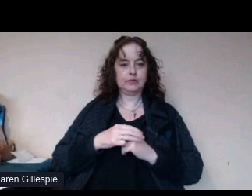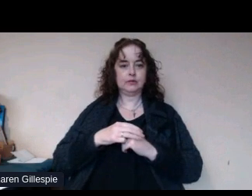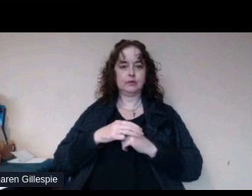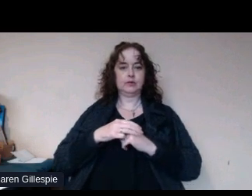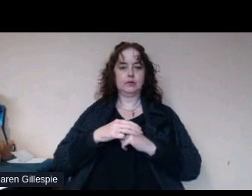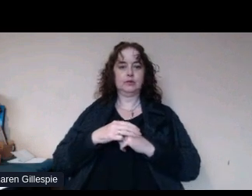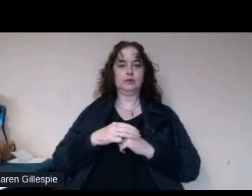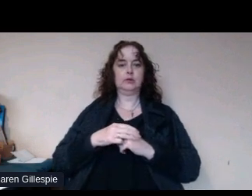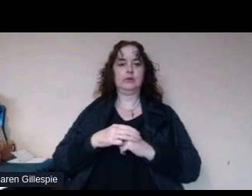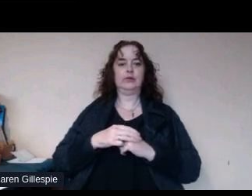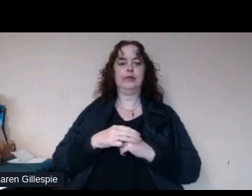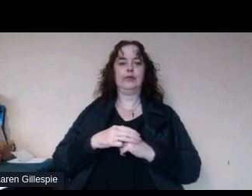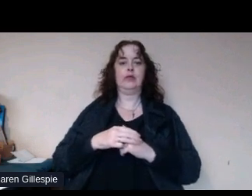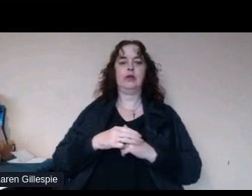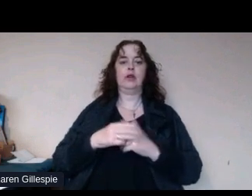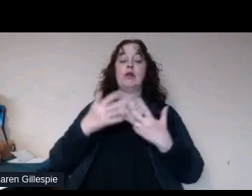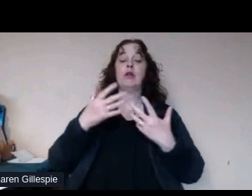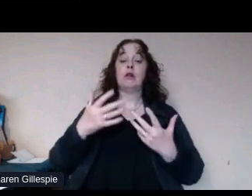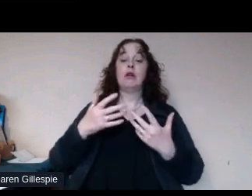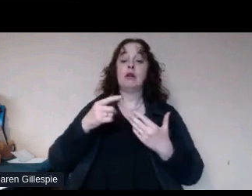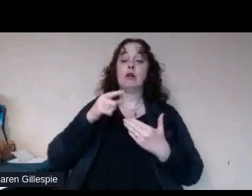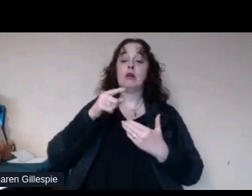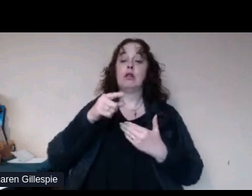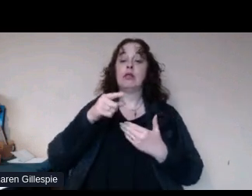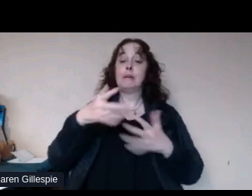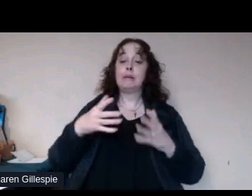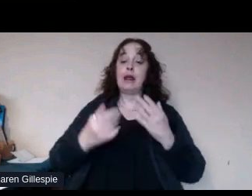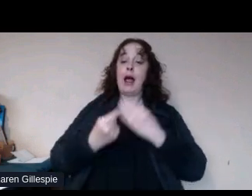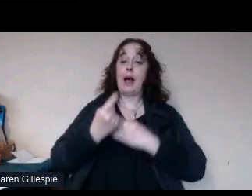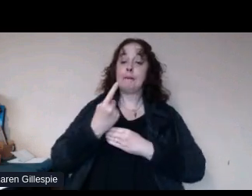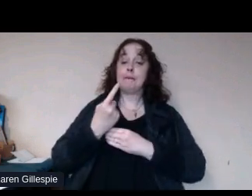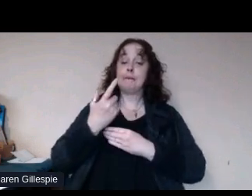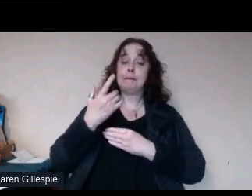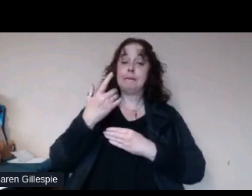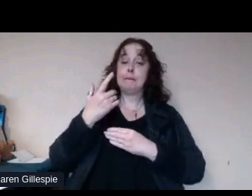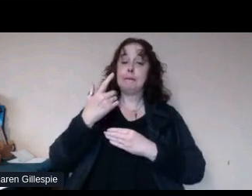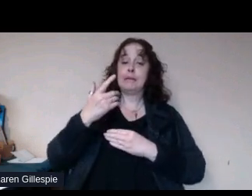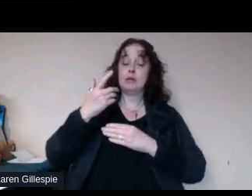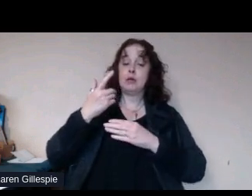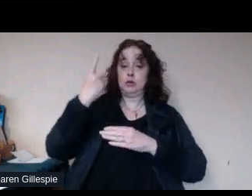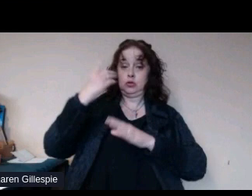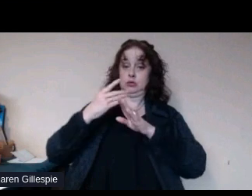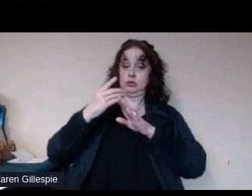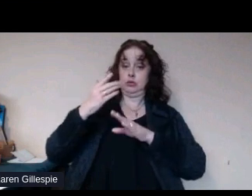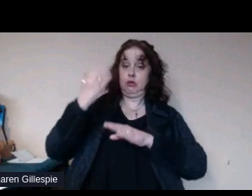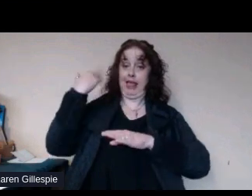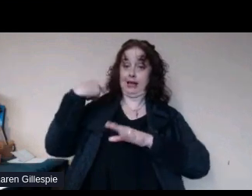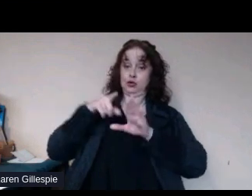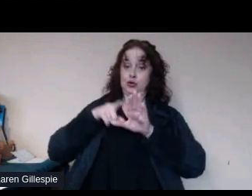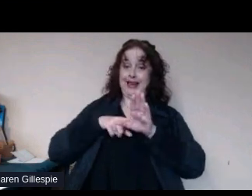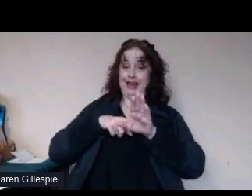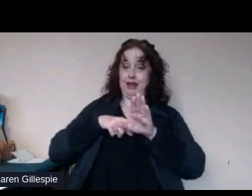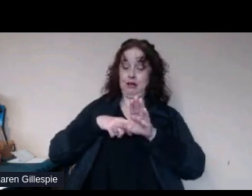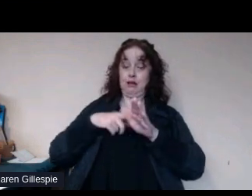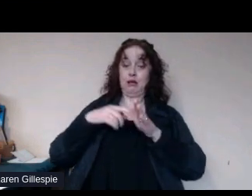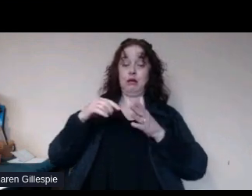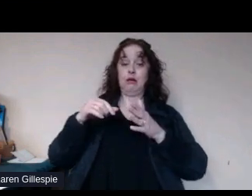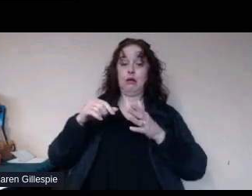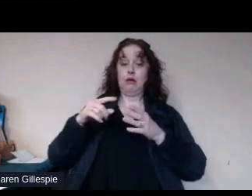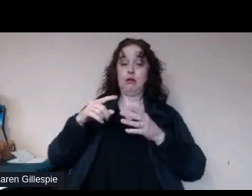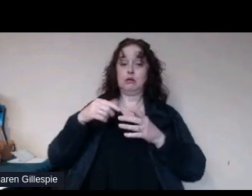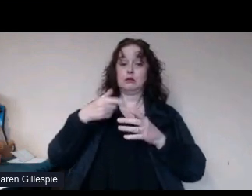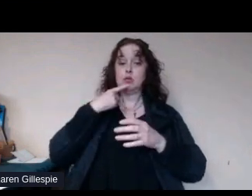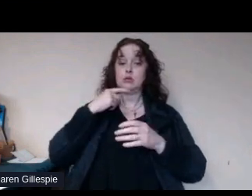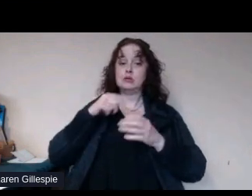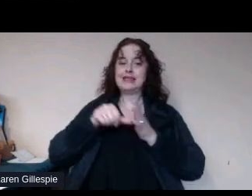And the truth is that during the past years, it's been difficult to procure